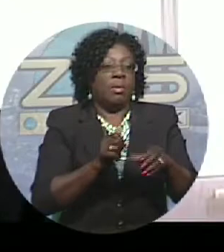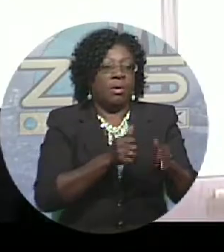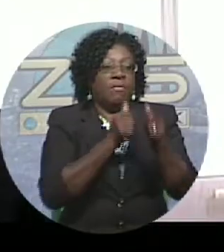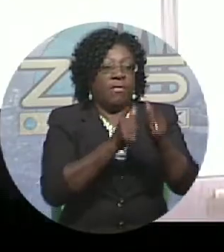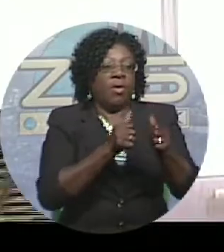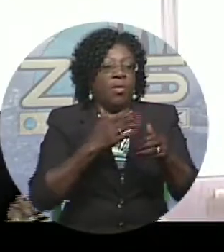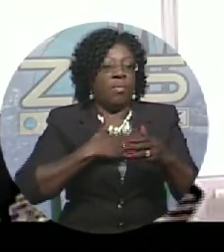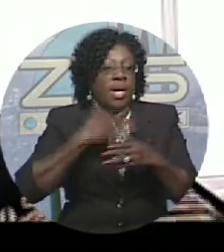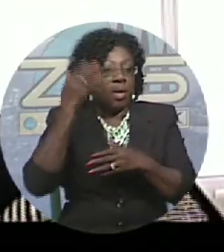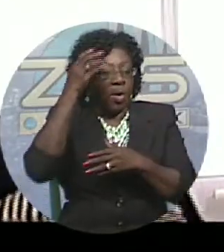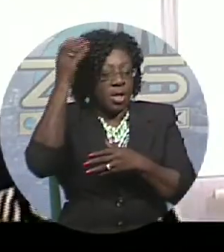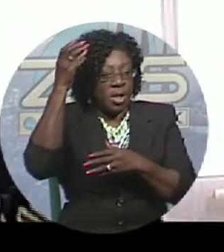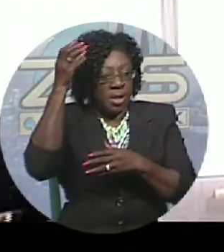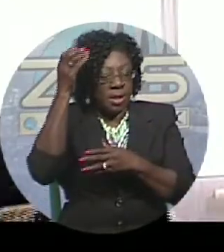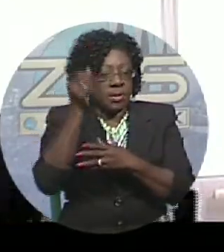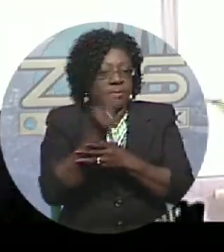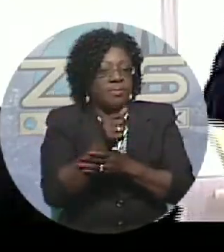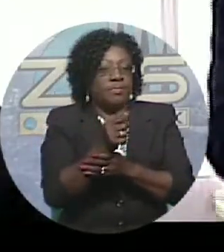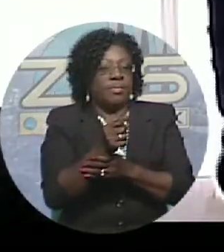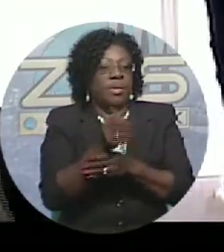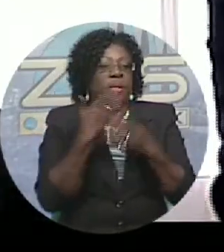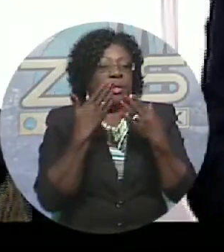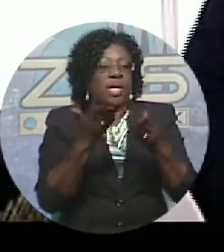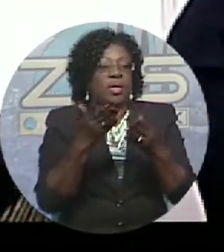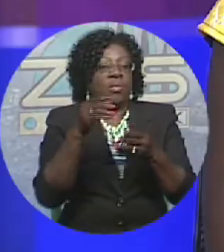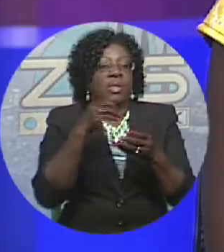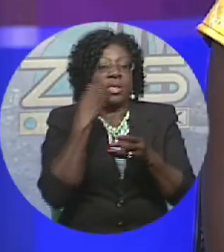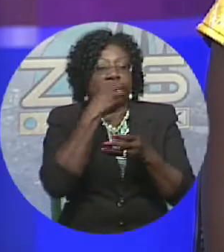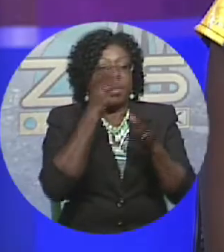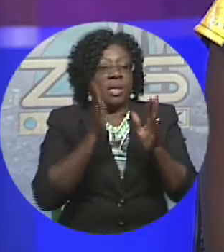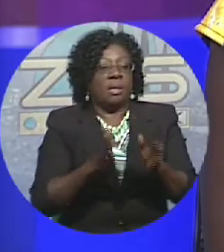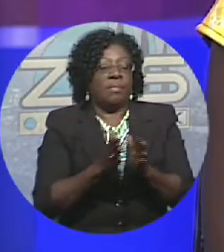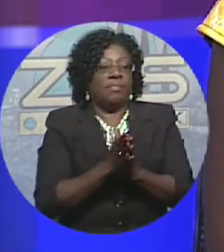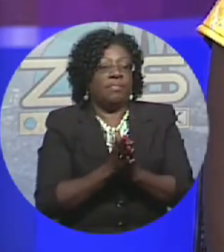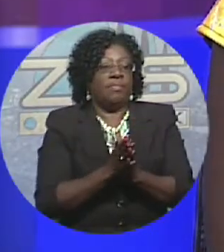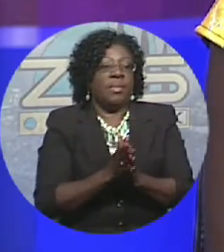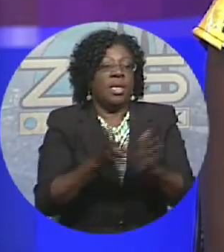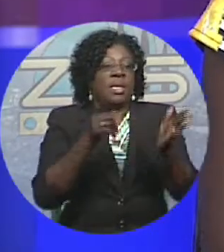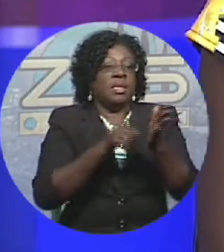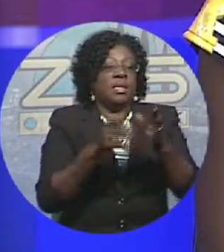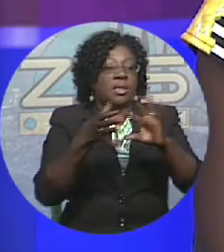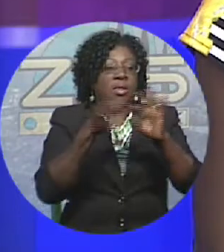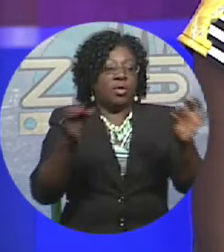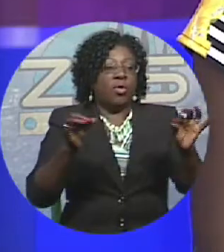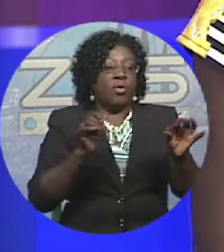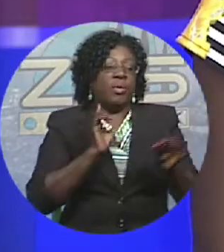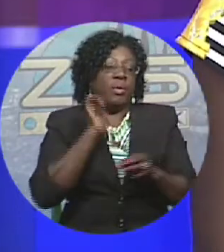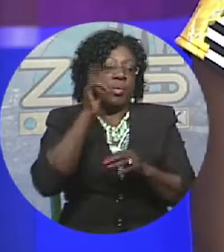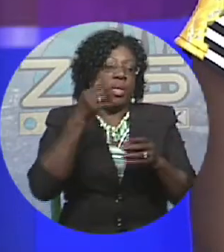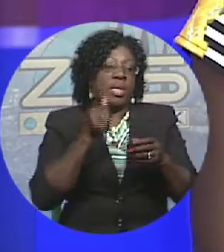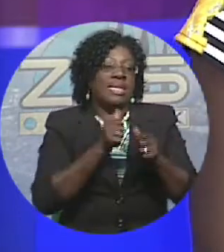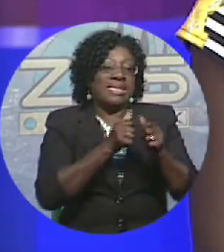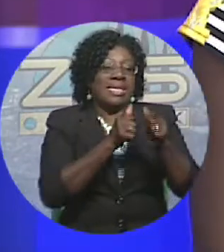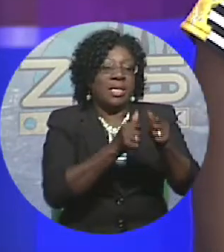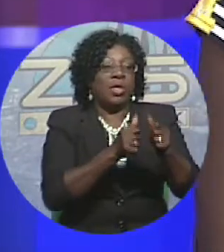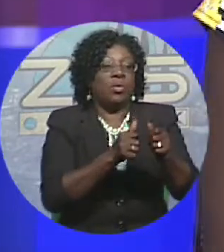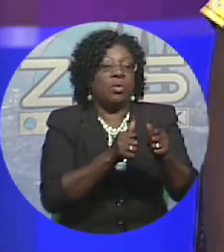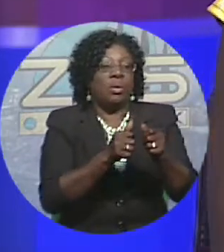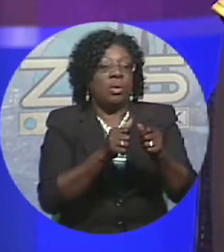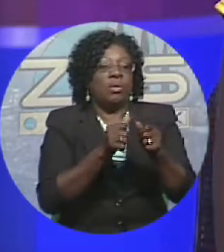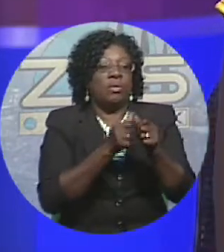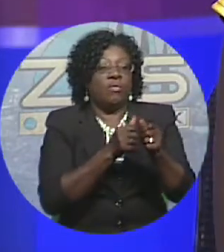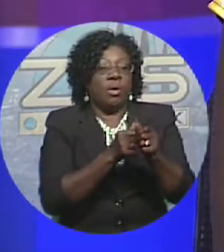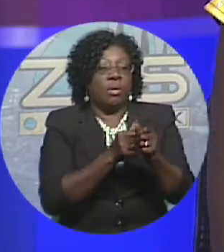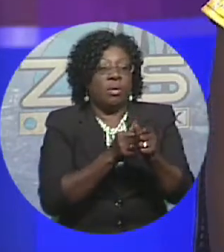I will ask to be reseated at the next sitting. Thank you, Mr. Speaker. Now, this is a story we will continue to follow. They